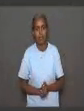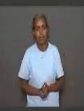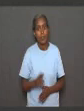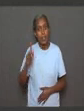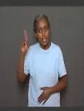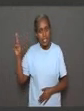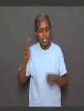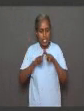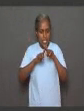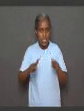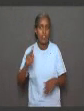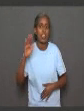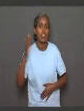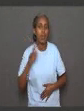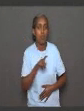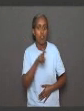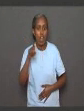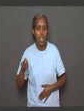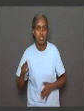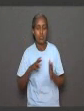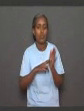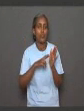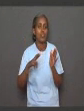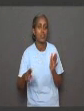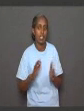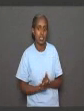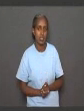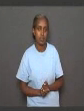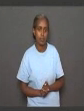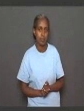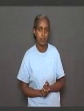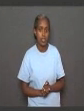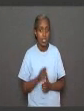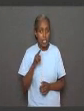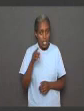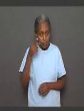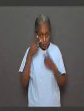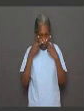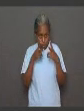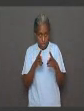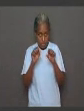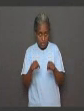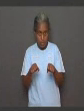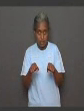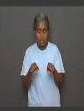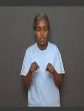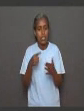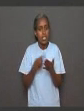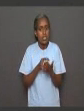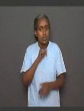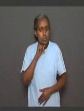Here is a different type of axis of reflection. As you can see, it is